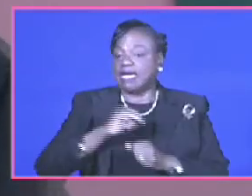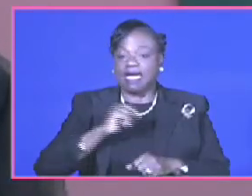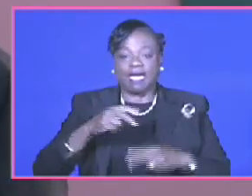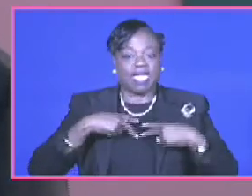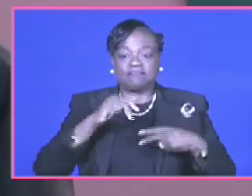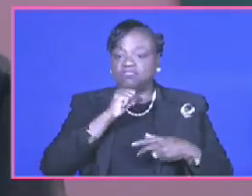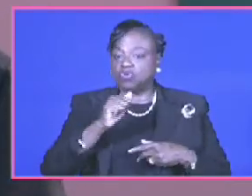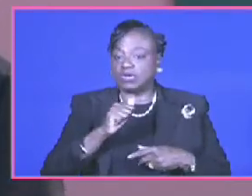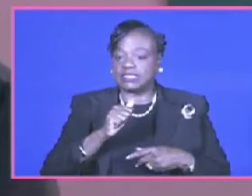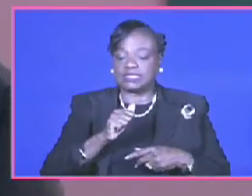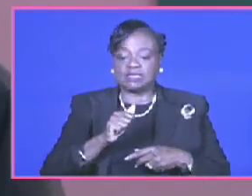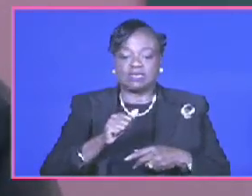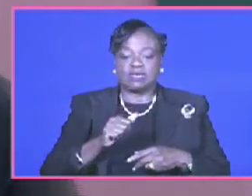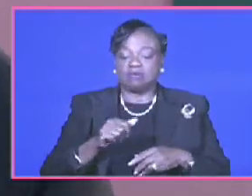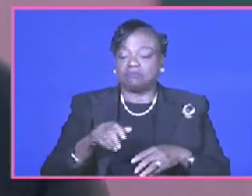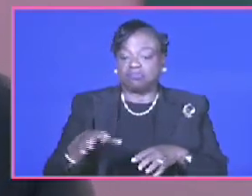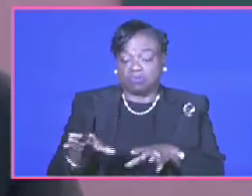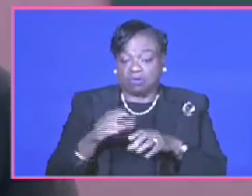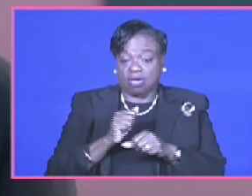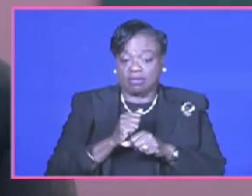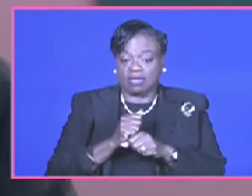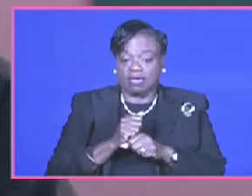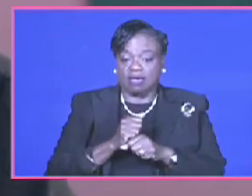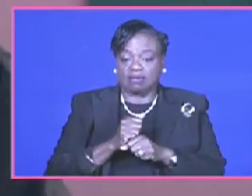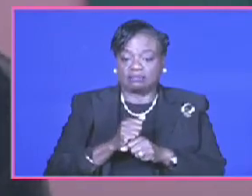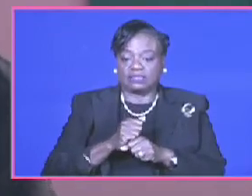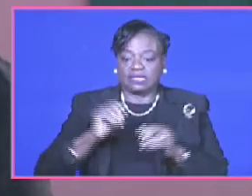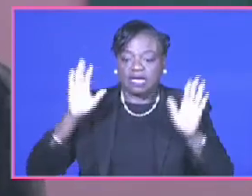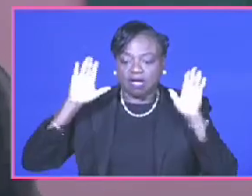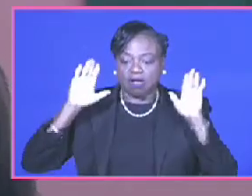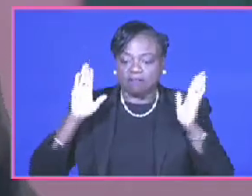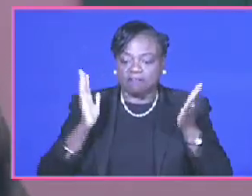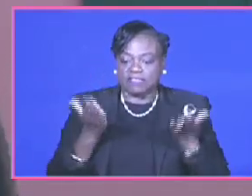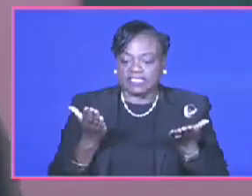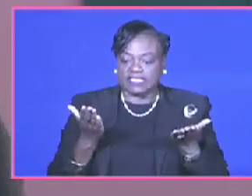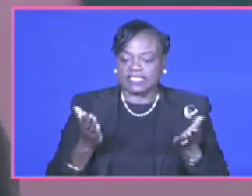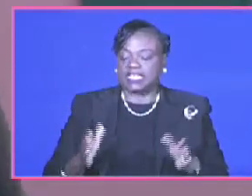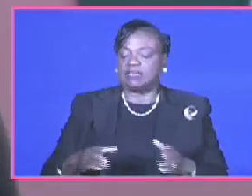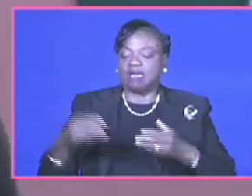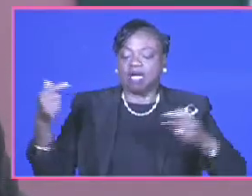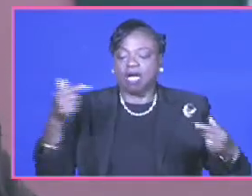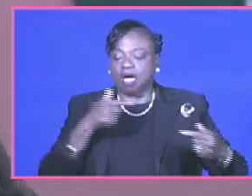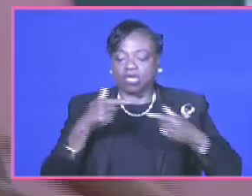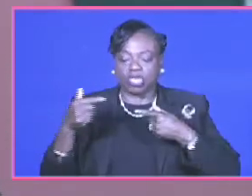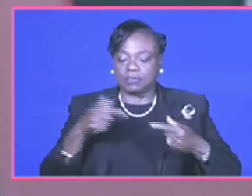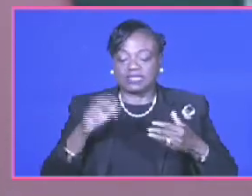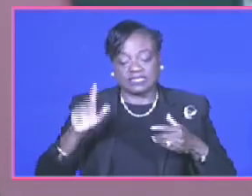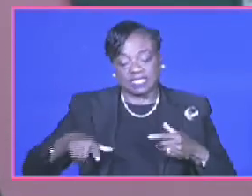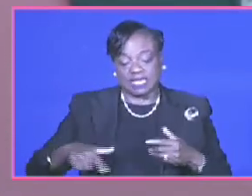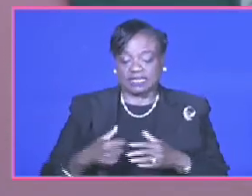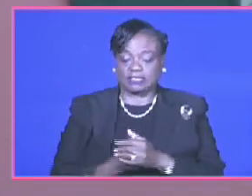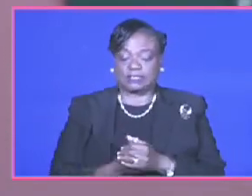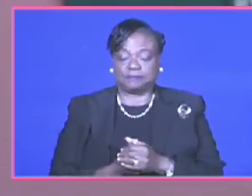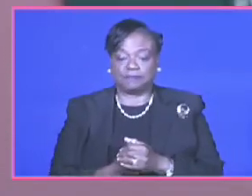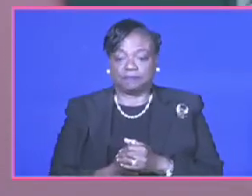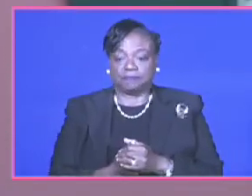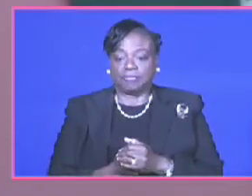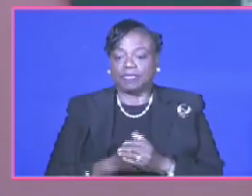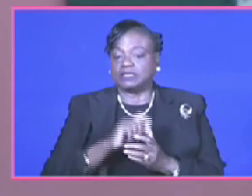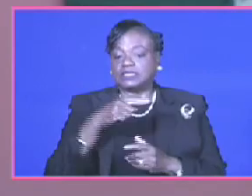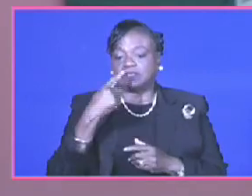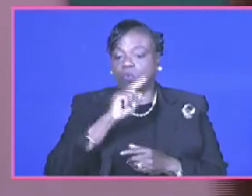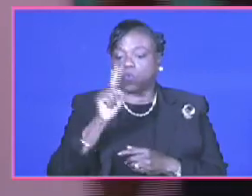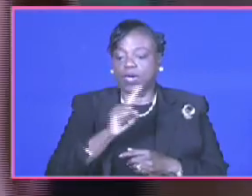a convincing argument yet, nor has anything in plans been brought to me on who is coming, how we intend to attract them, where tourism is necessary